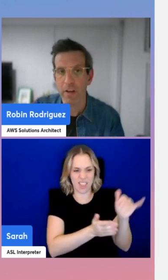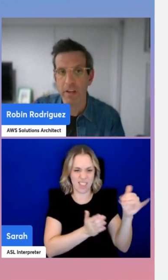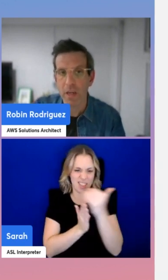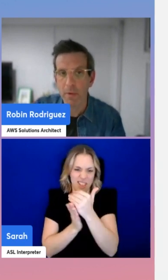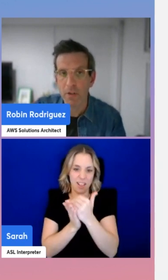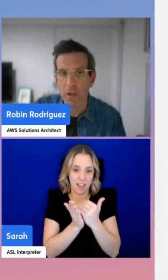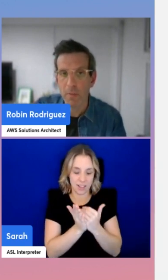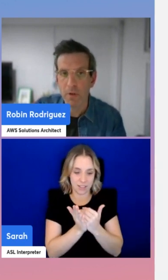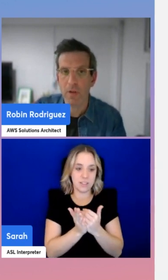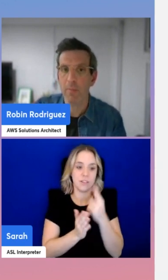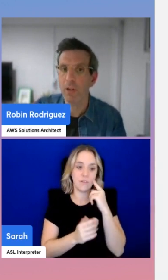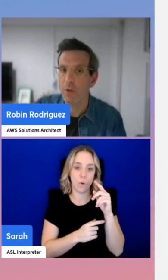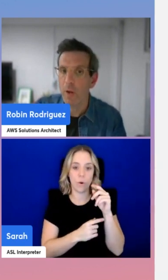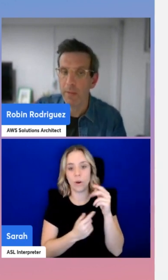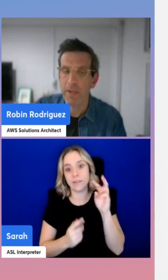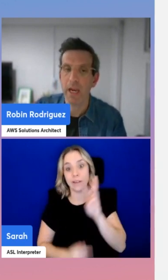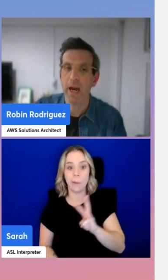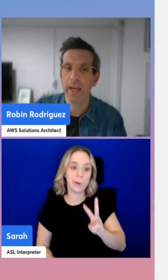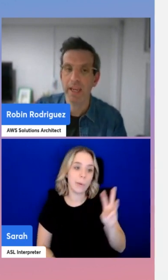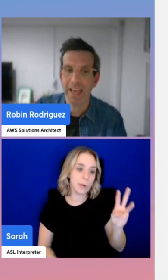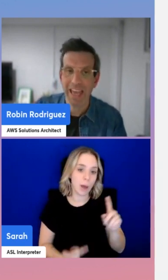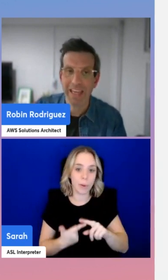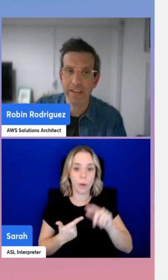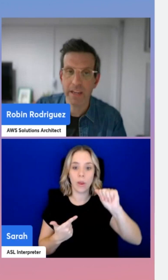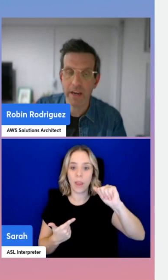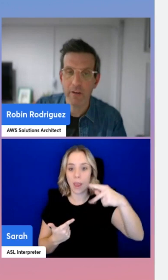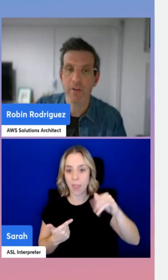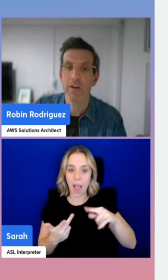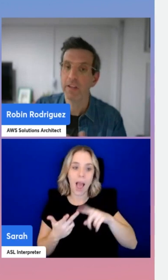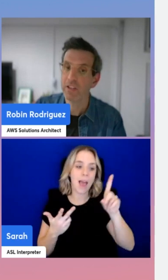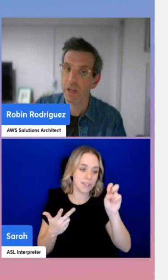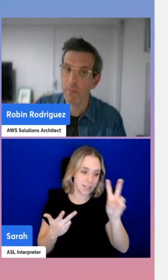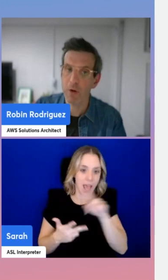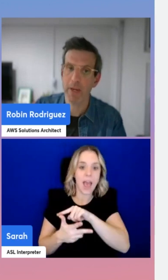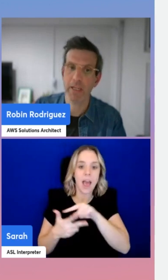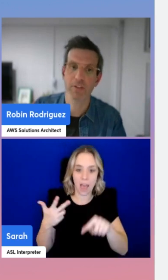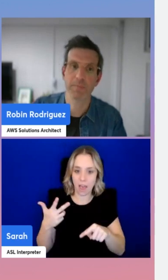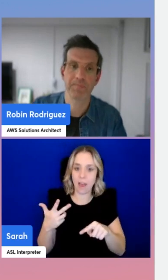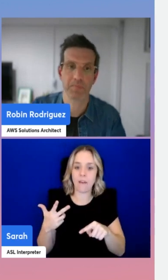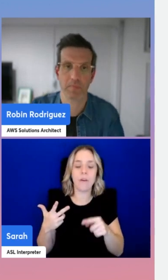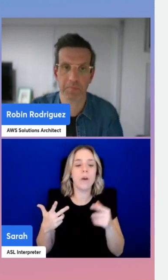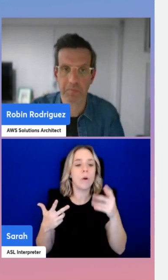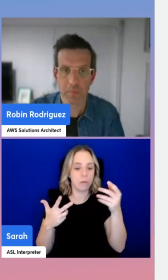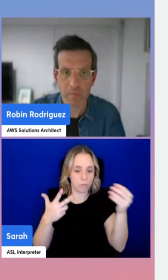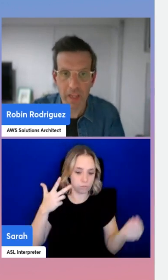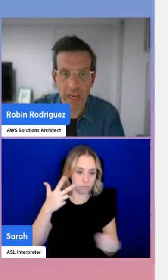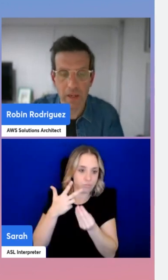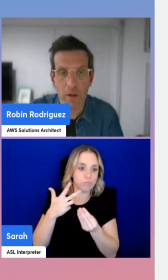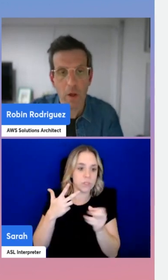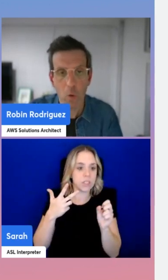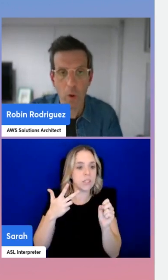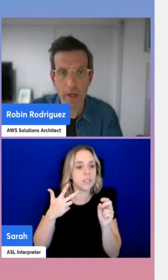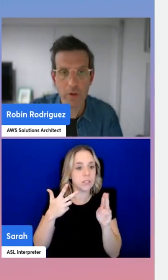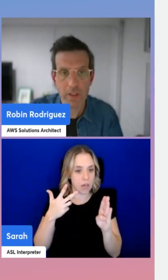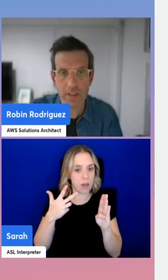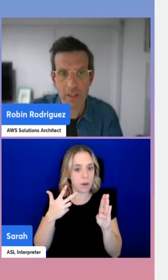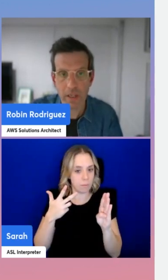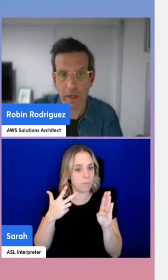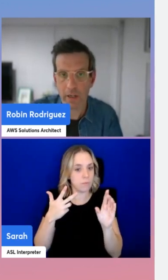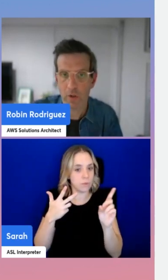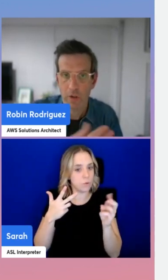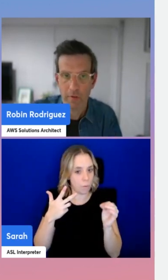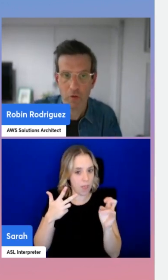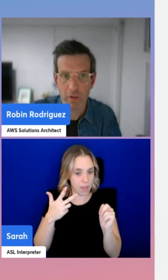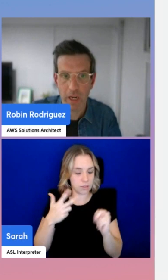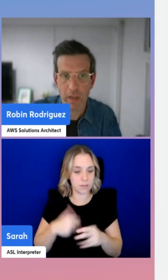of www API and dev subdomains. And what you can see